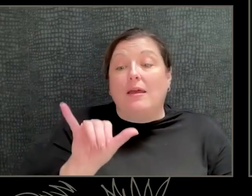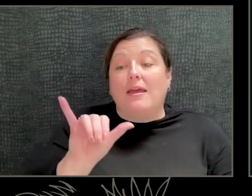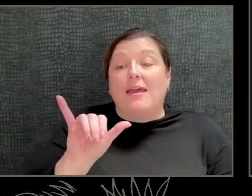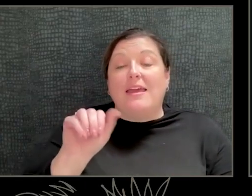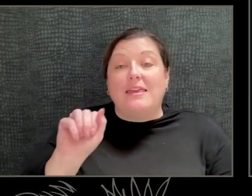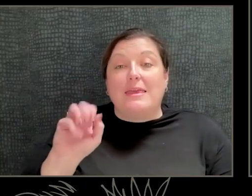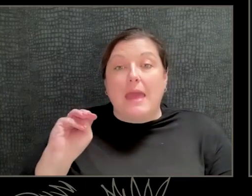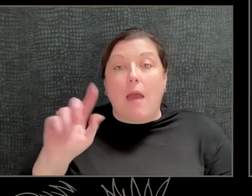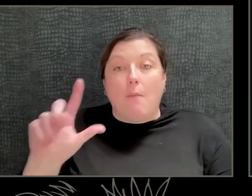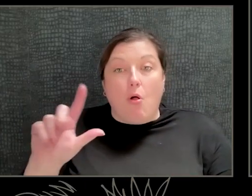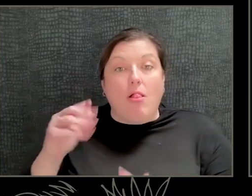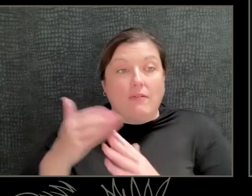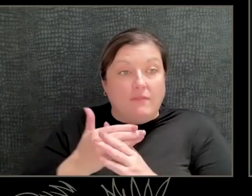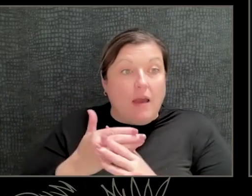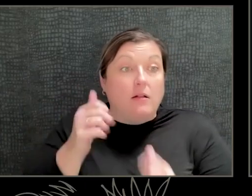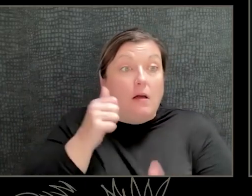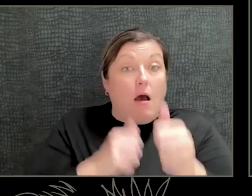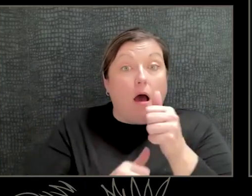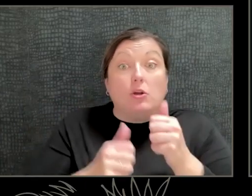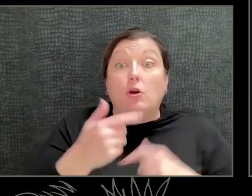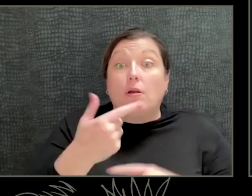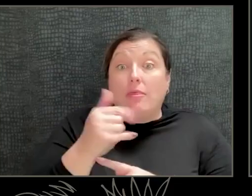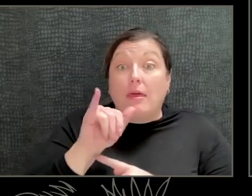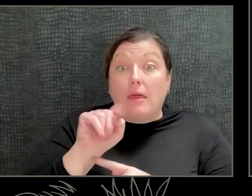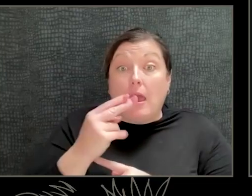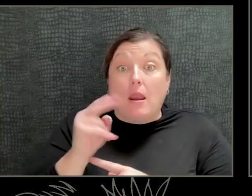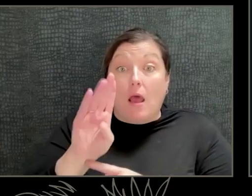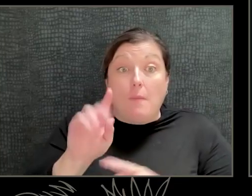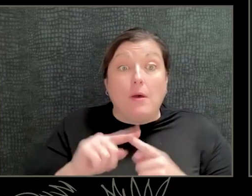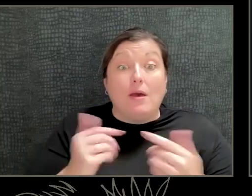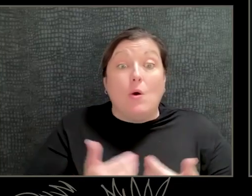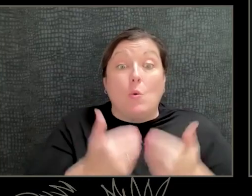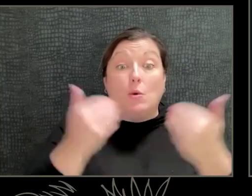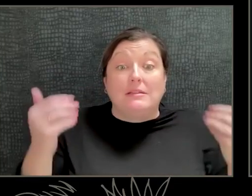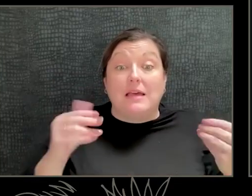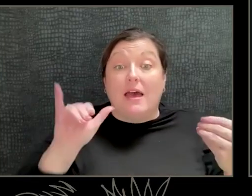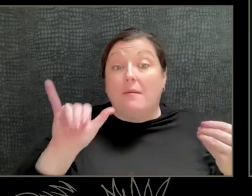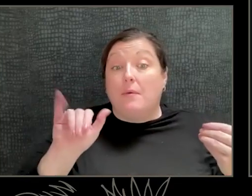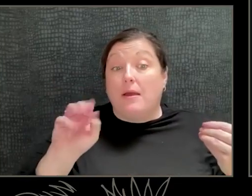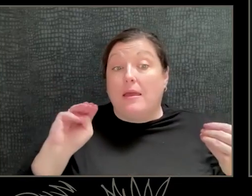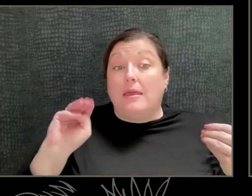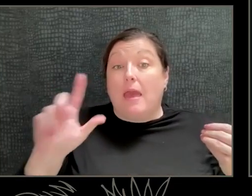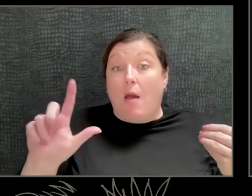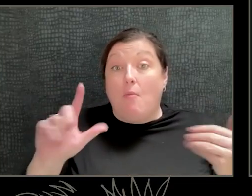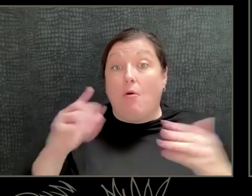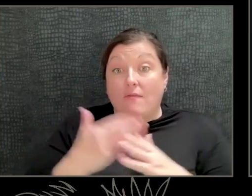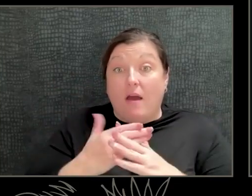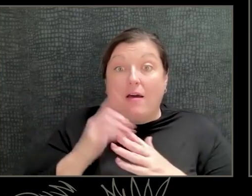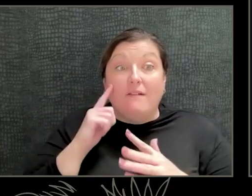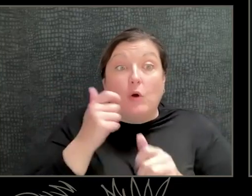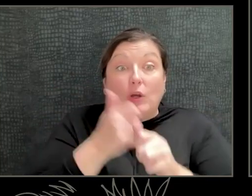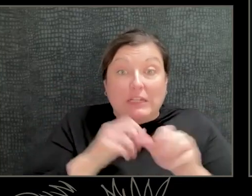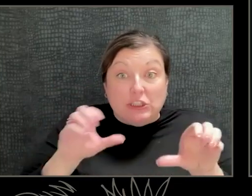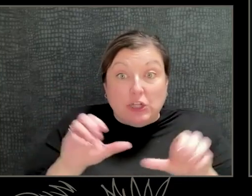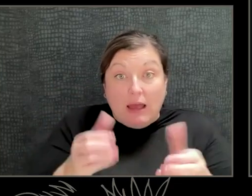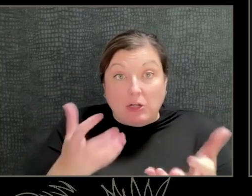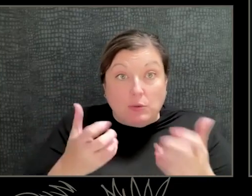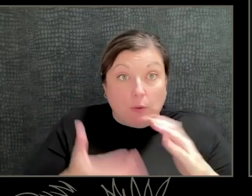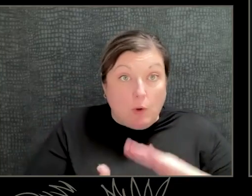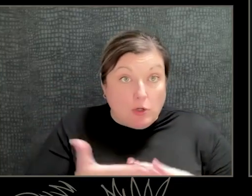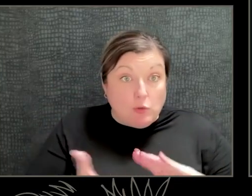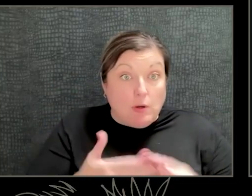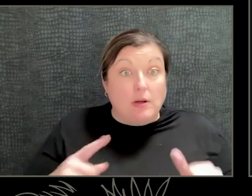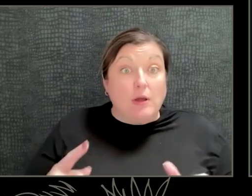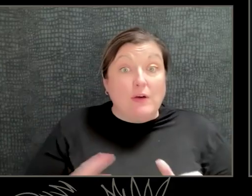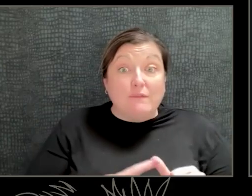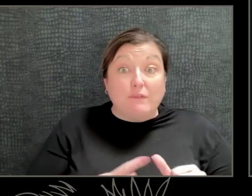GitHub Workflows directory, and we'll have a separate YAML file for each action that we want to run. So the first thing we'll do